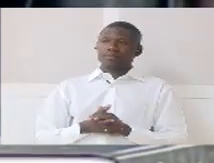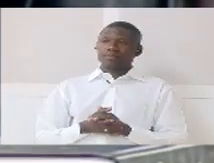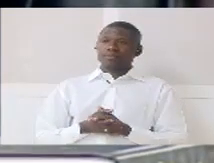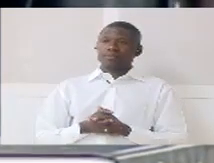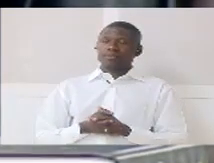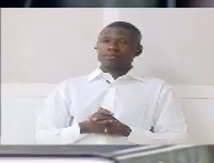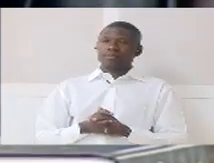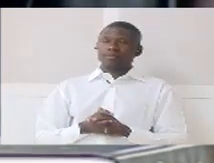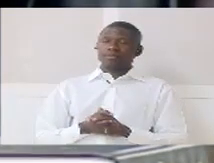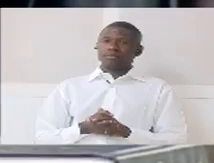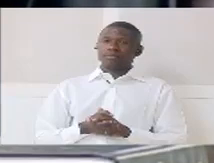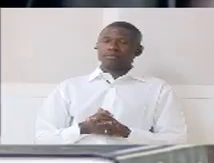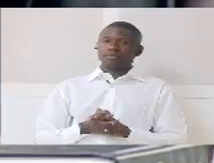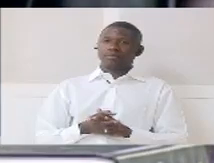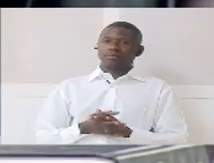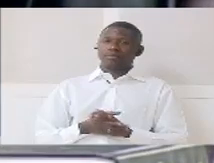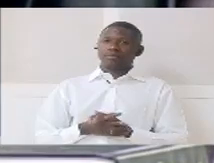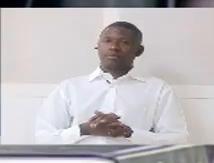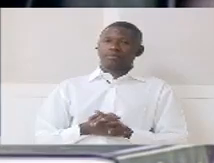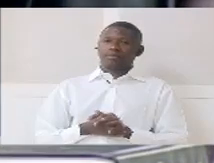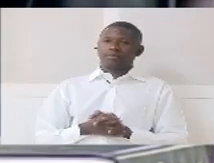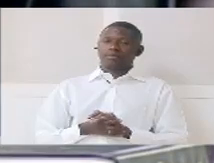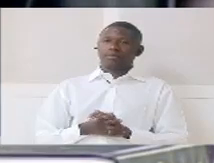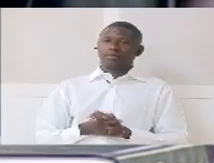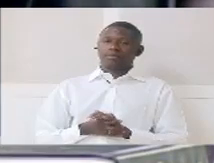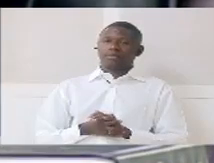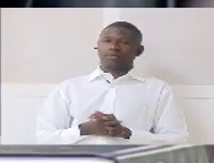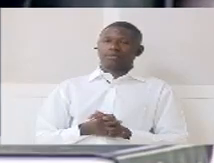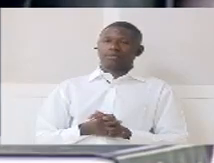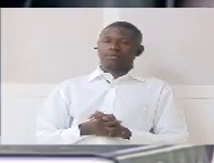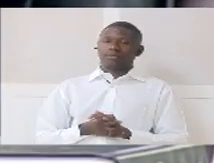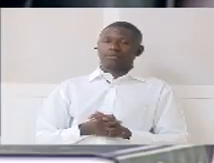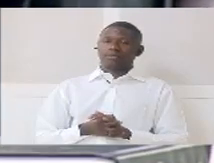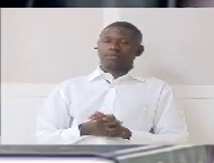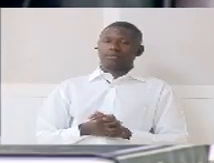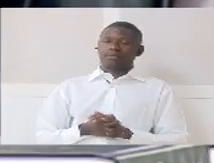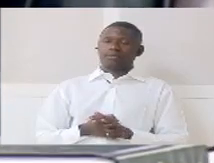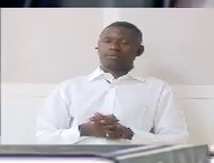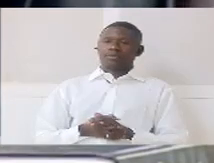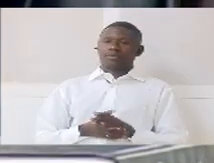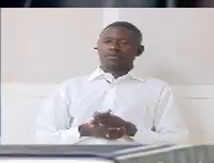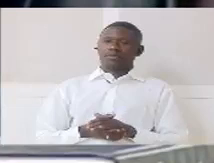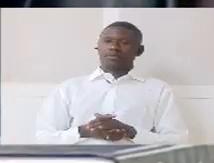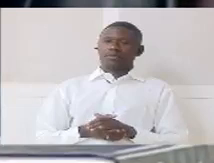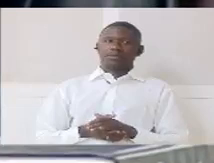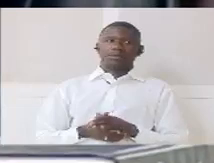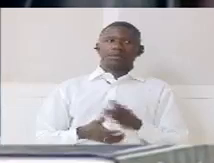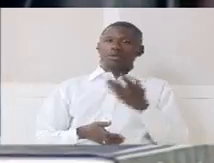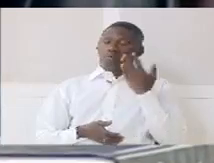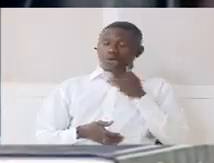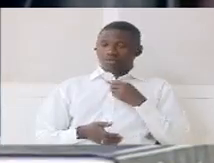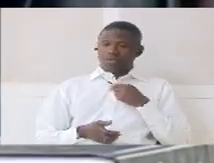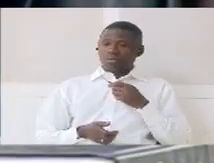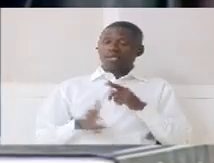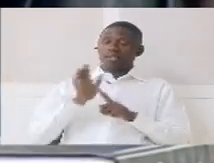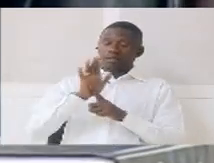you to imagine the no. You equal rank me a senior or above your rank will be marching la. Mm-hmm. When you have been